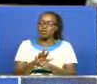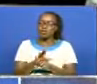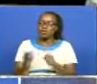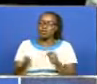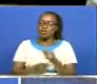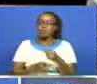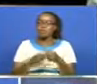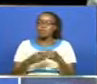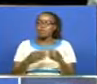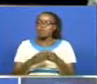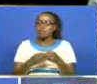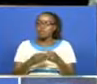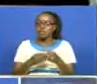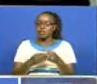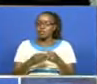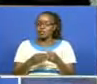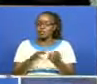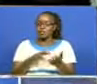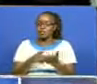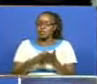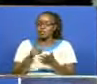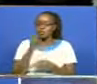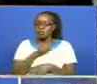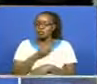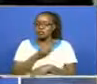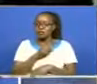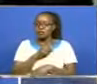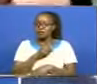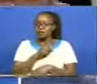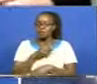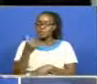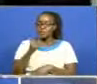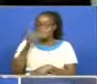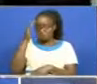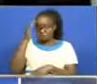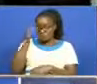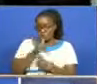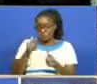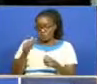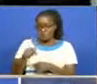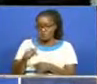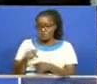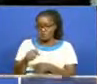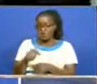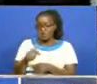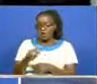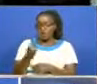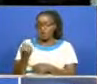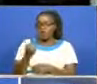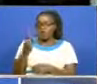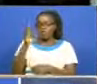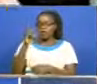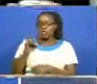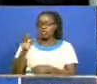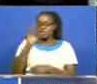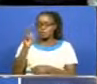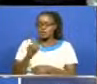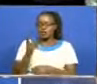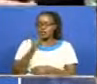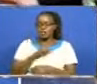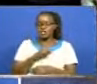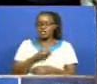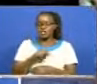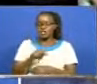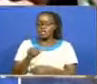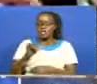September the project will be complete. Yet we know even today it is only 30% complete. The remaining works